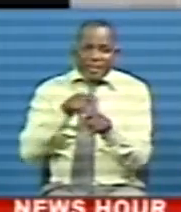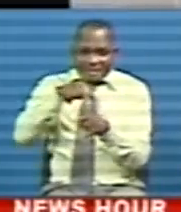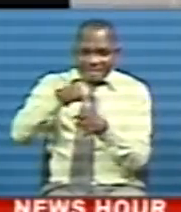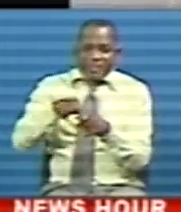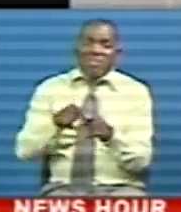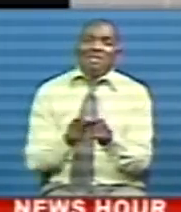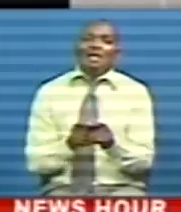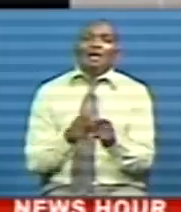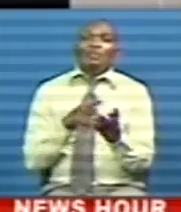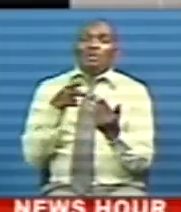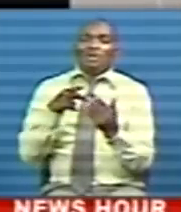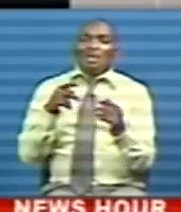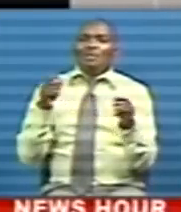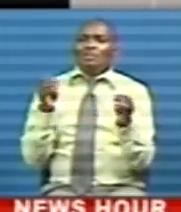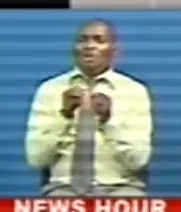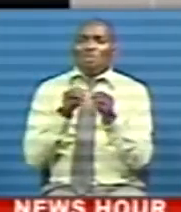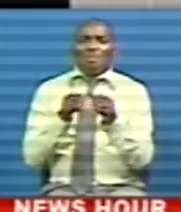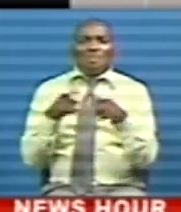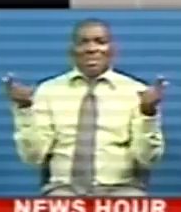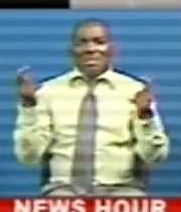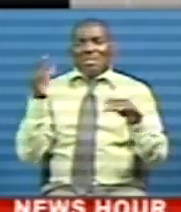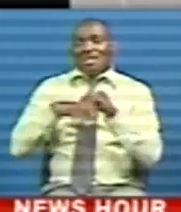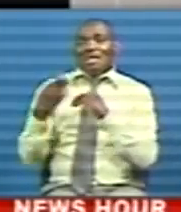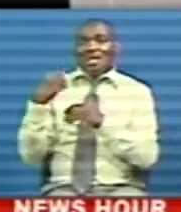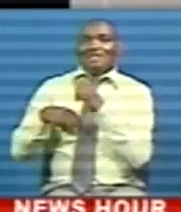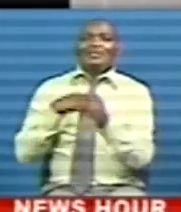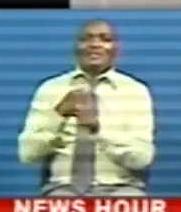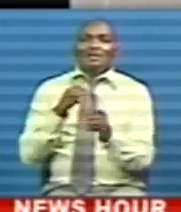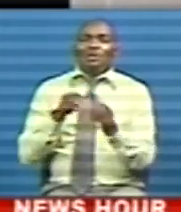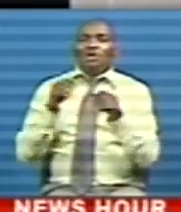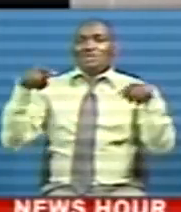particular one is going to be much bigger and much more